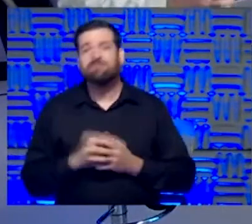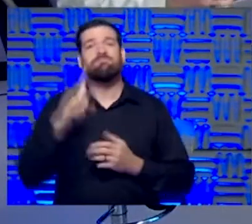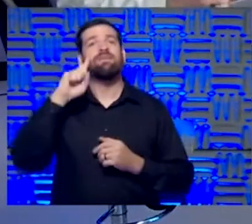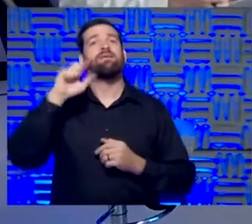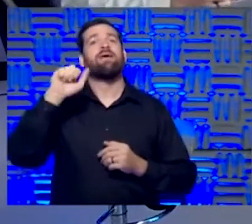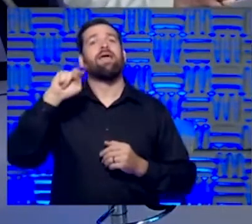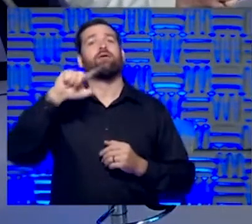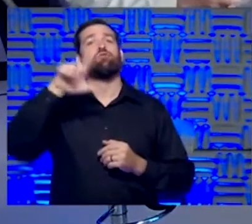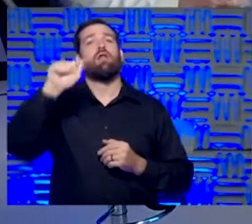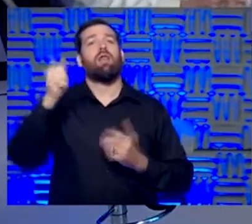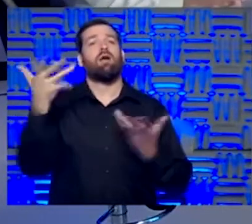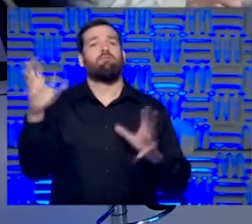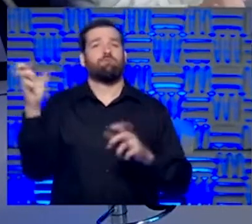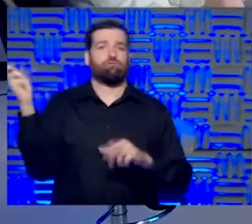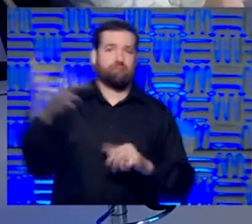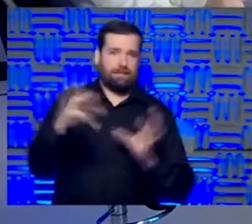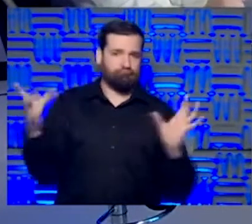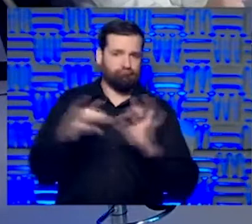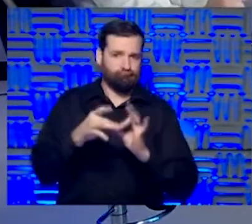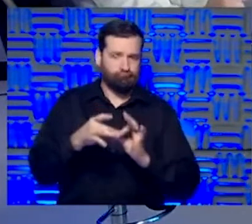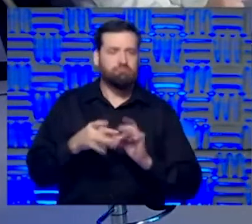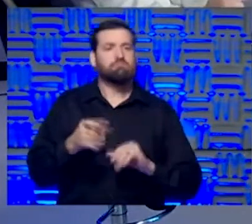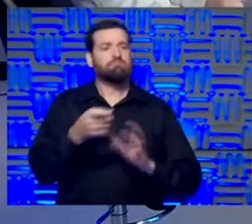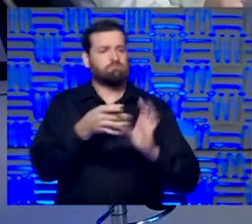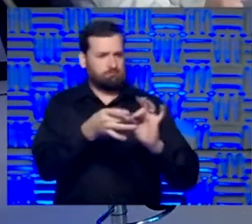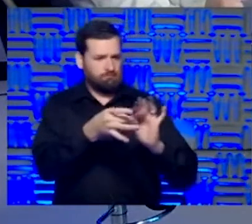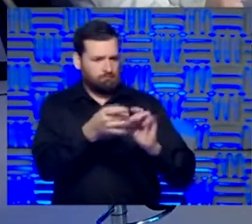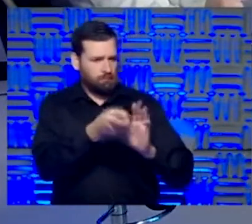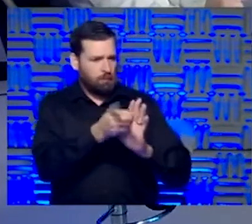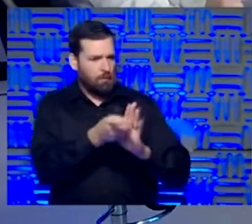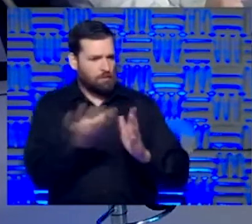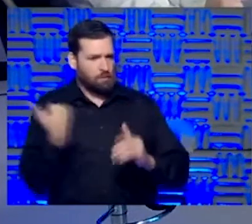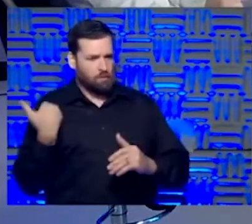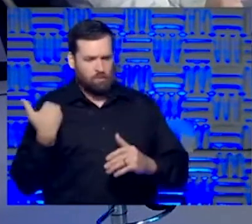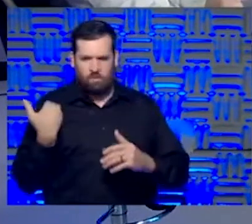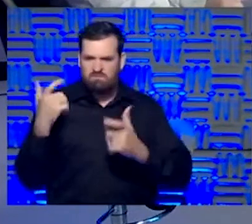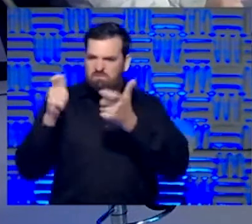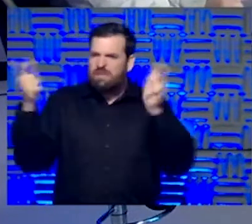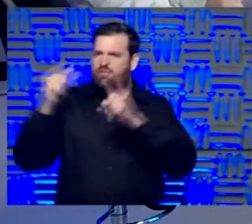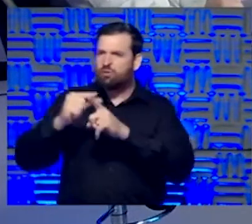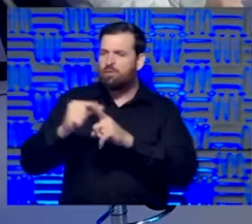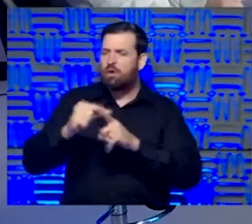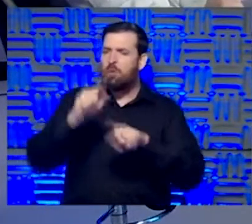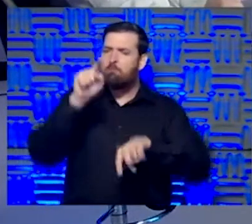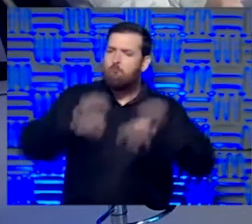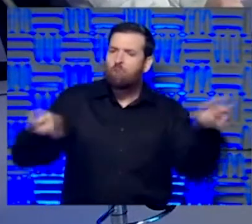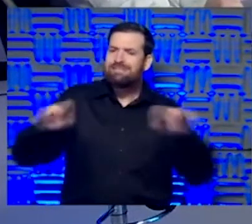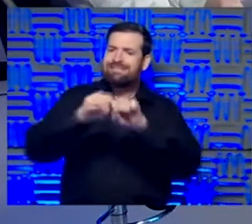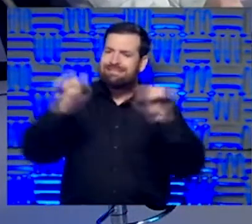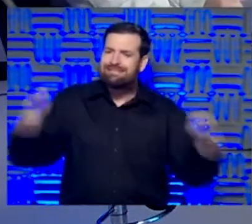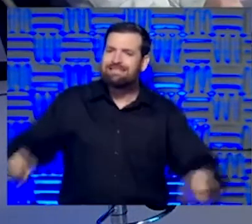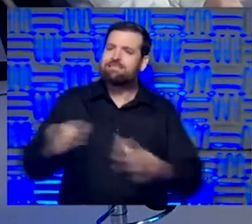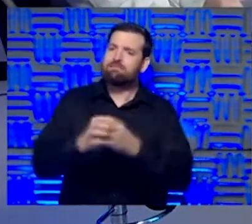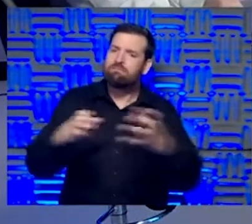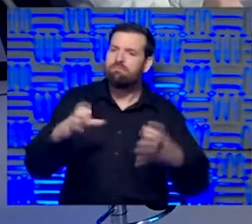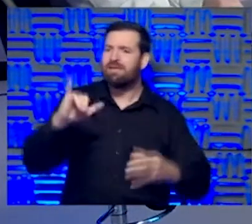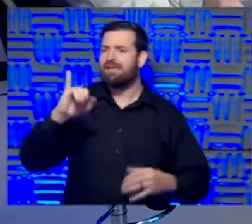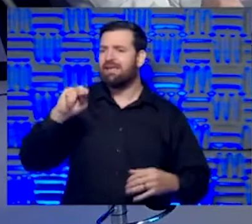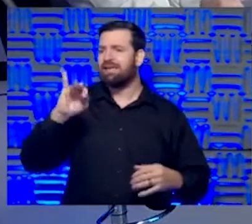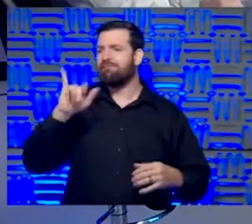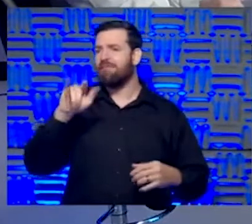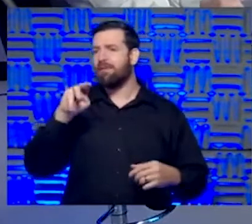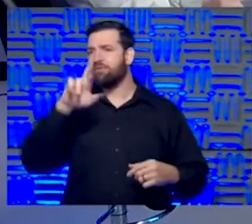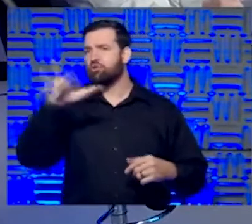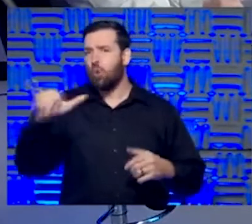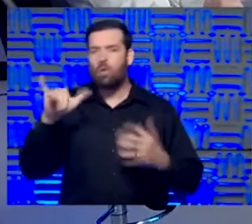back on now, and you were talking a moment ago about some big term I think you use, multi-system inflammatory thing of kids or